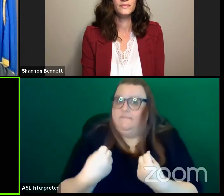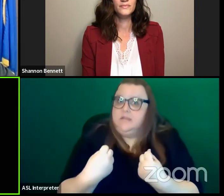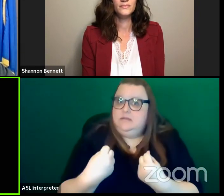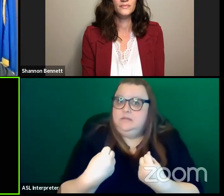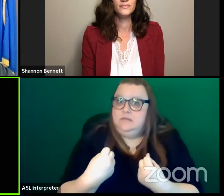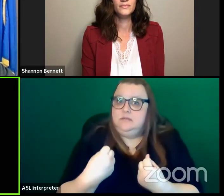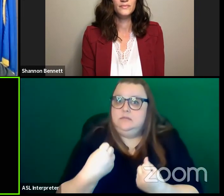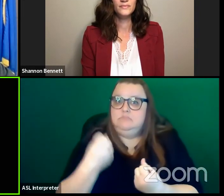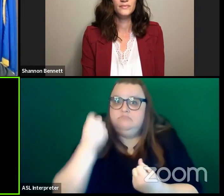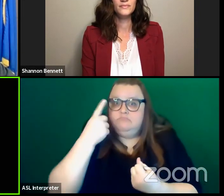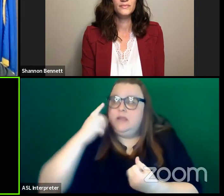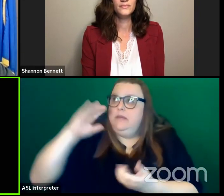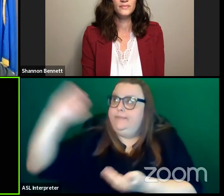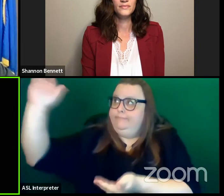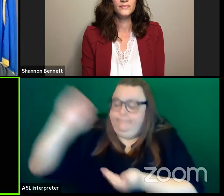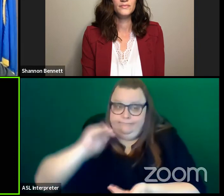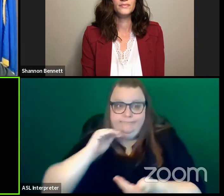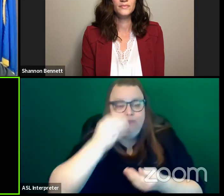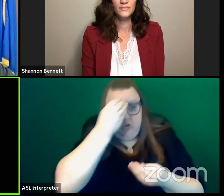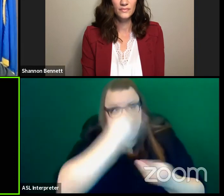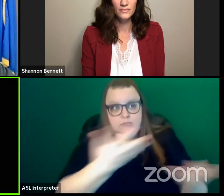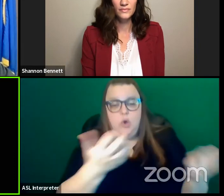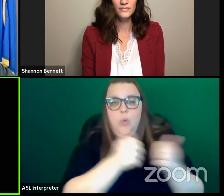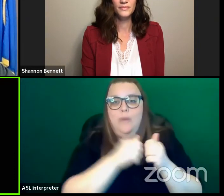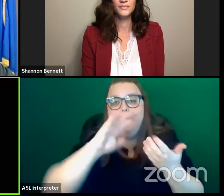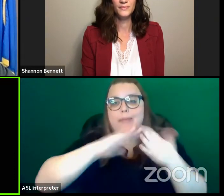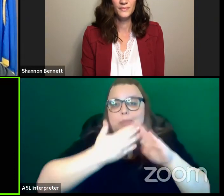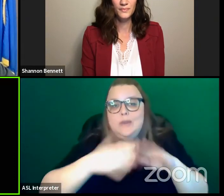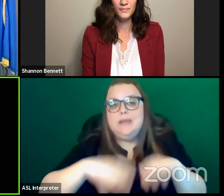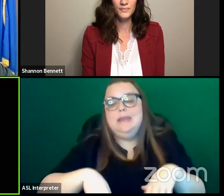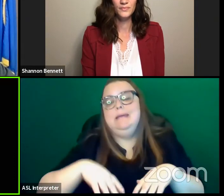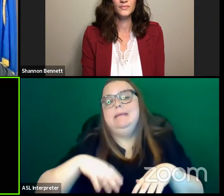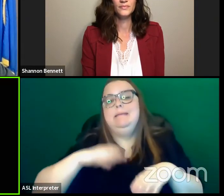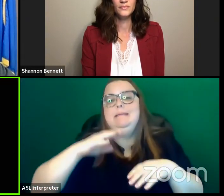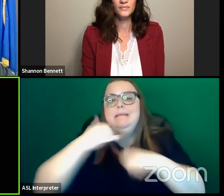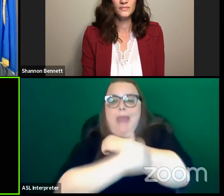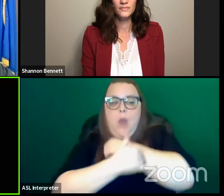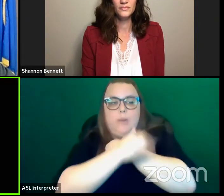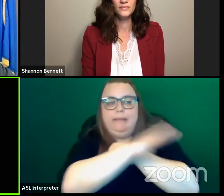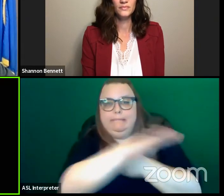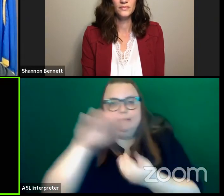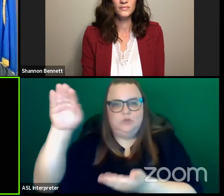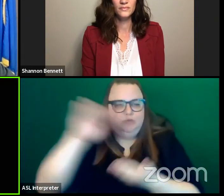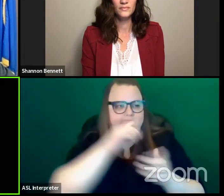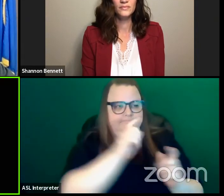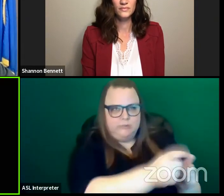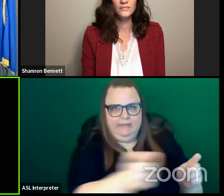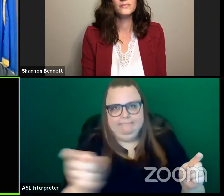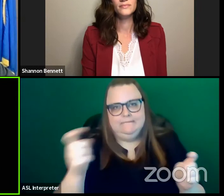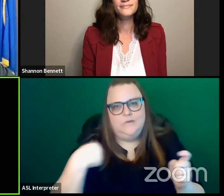with our community need, our county need, as that allocation rolls in. And I'll just hand it over to